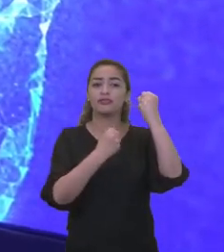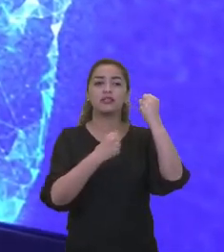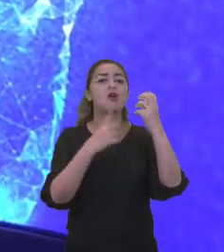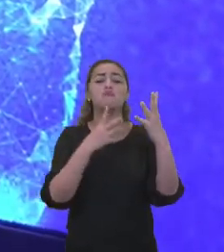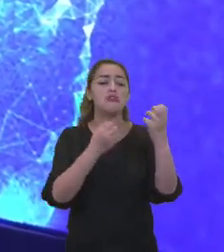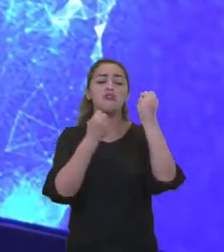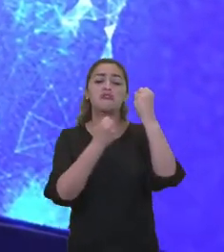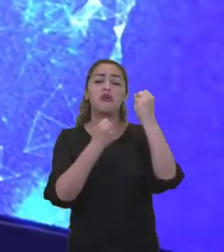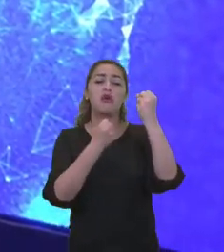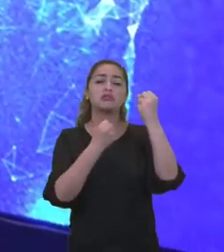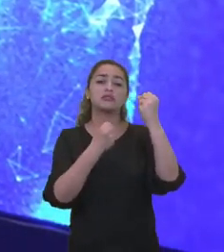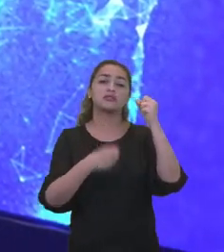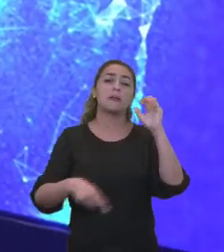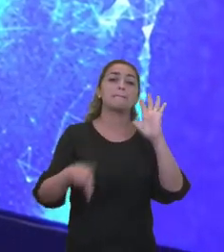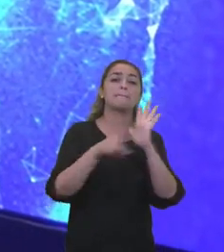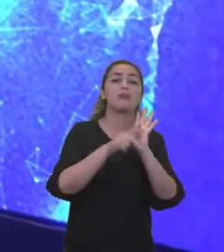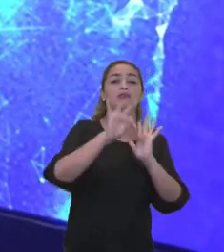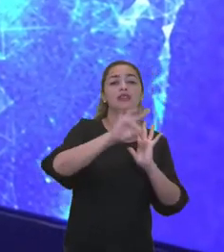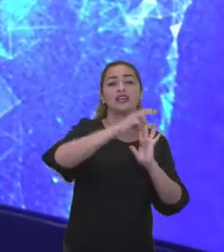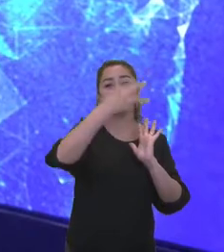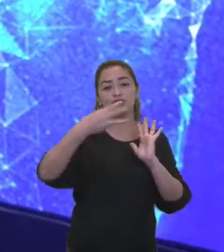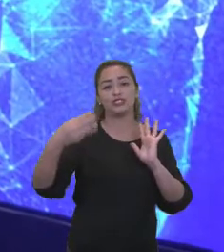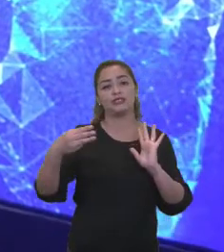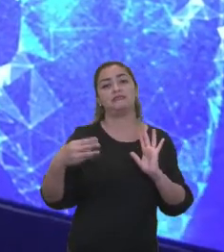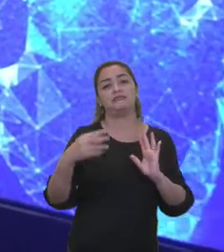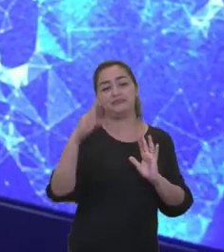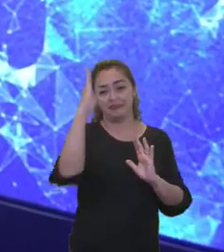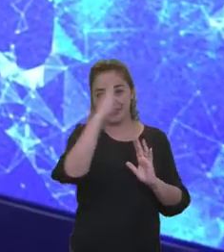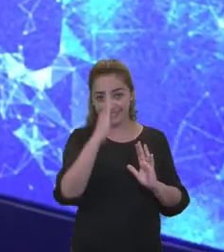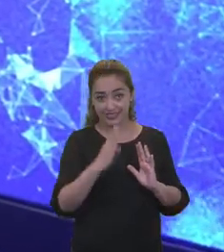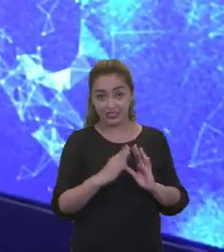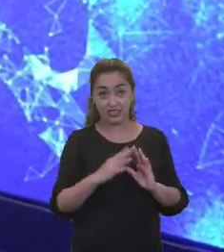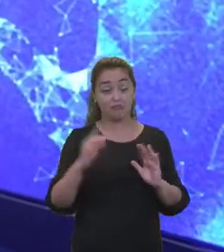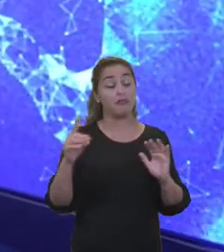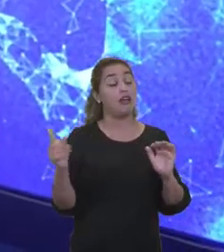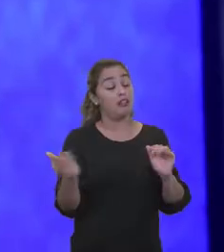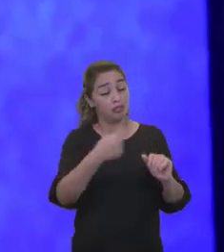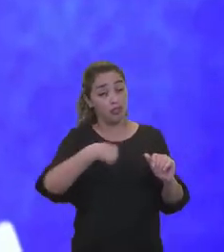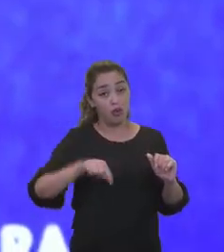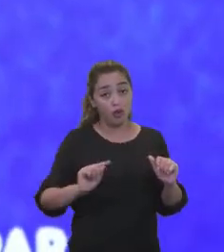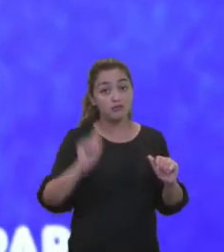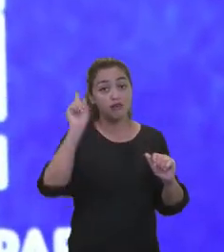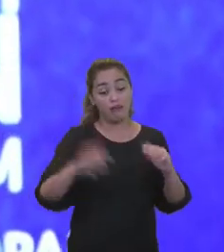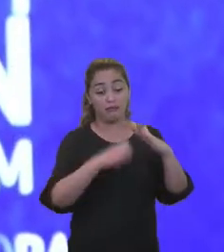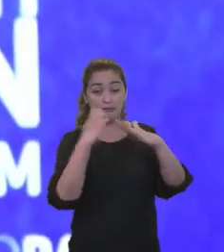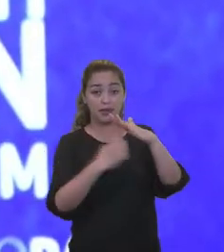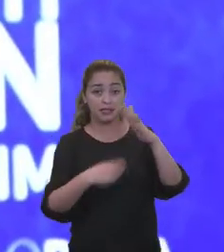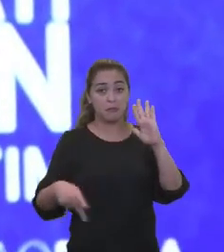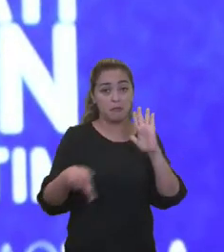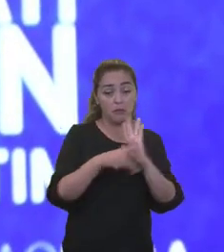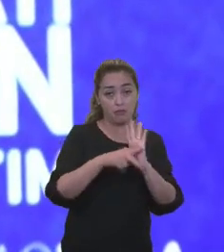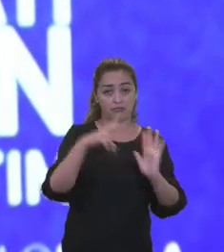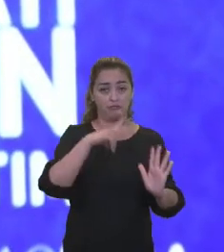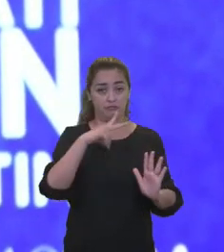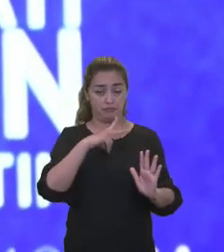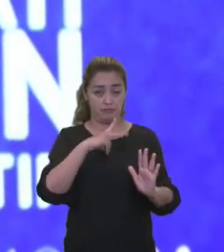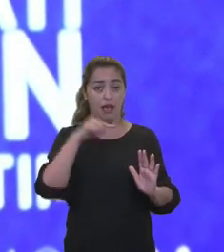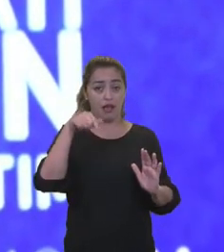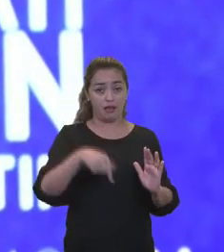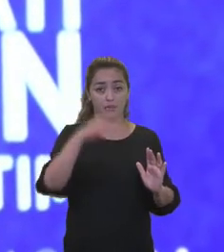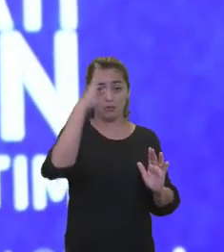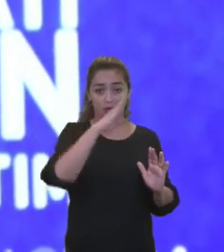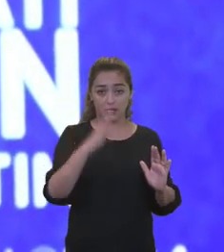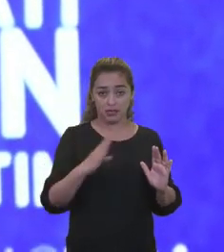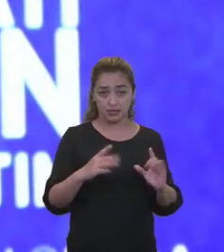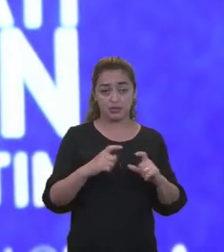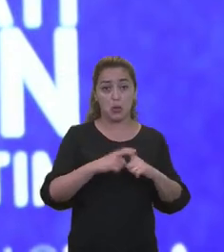is TIM Brazil. We are one of the major private companies in the country. We have